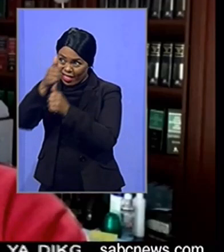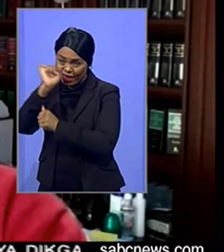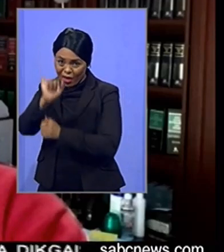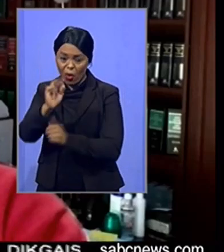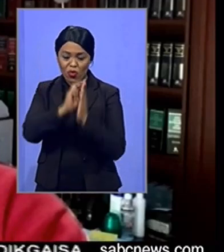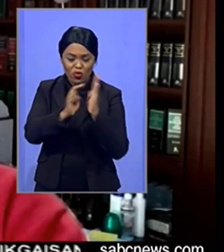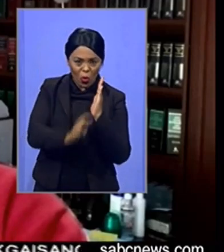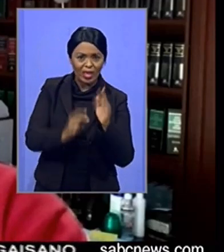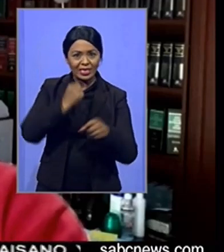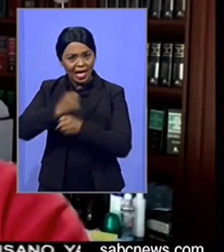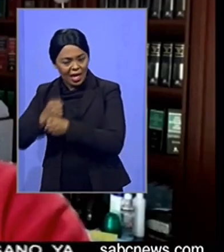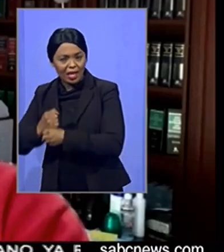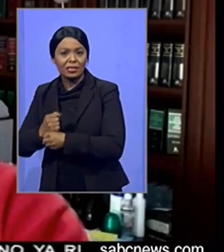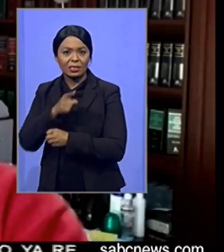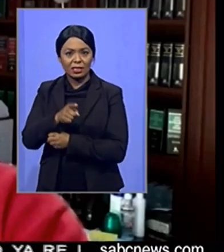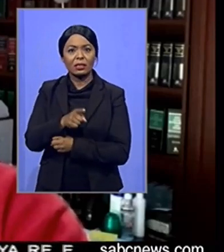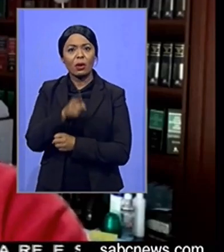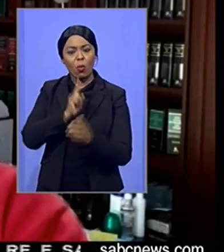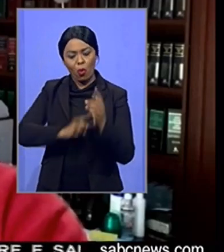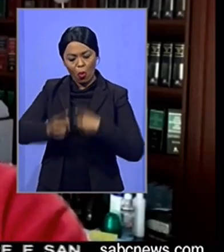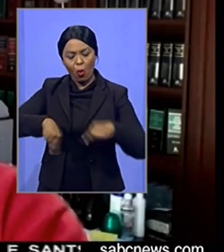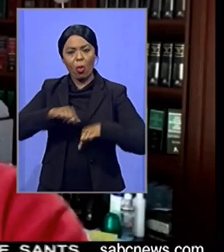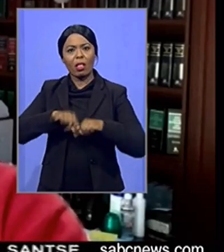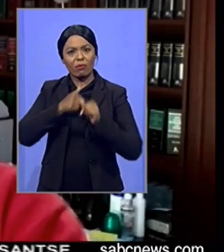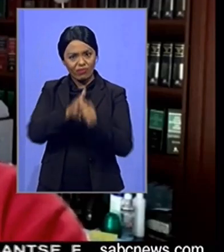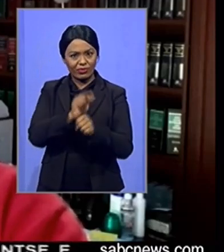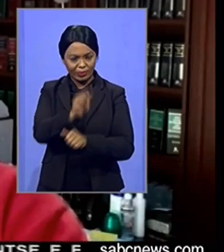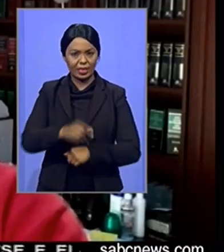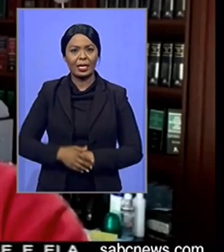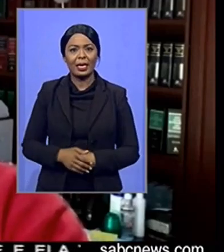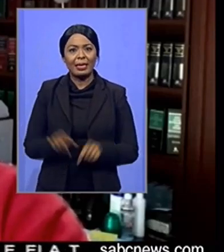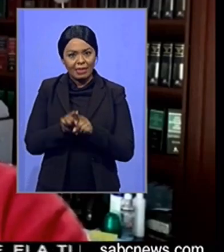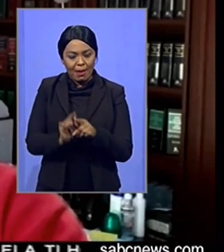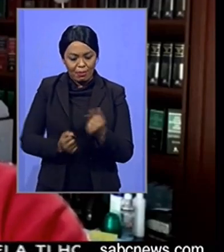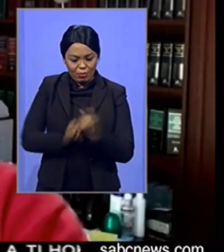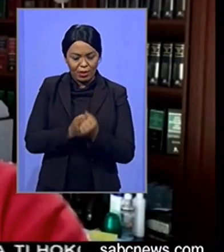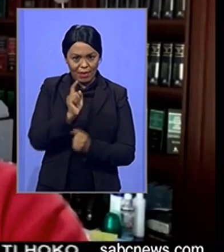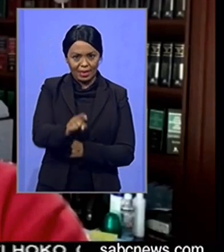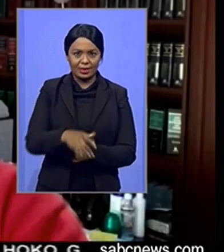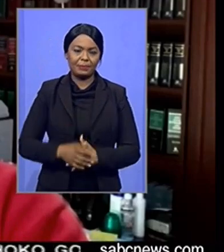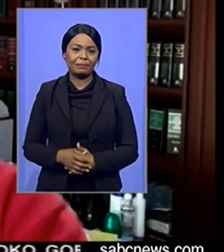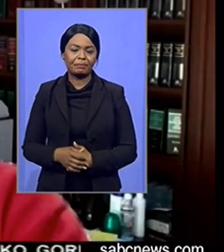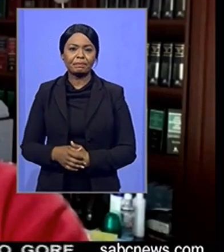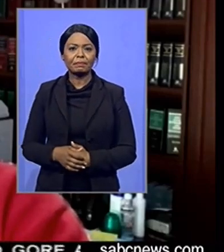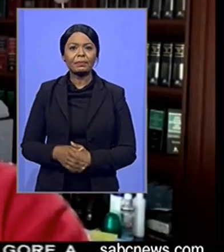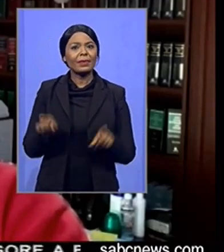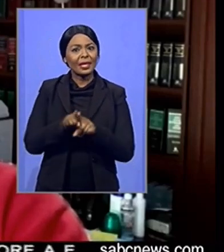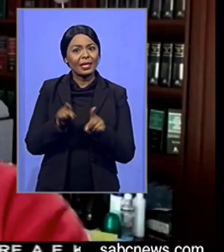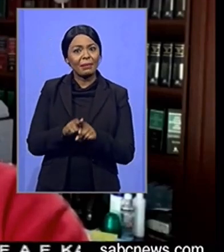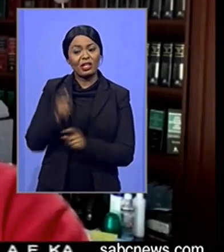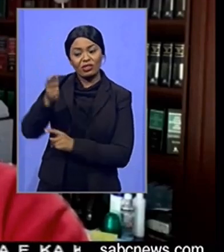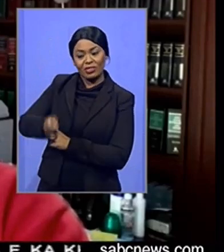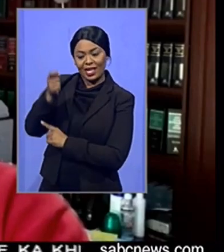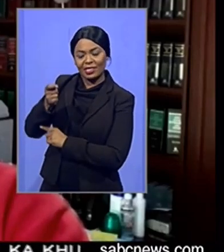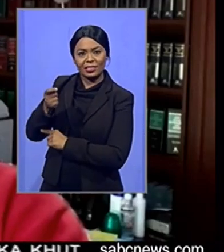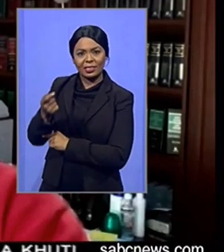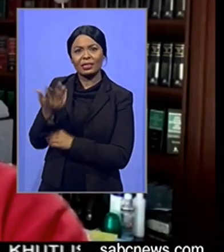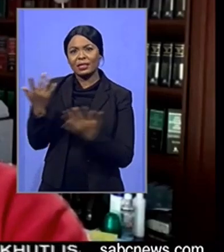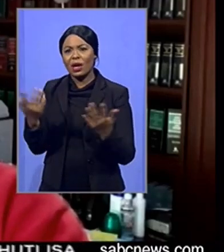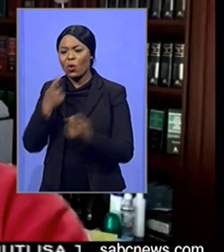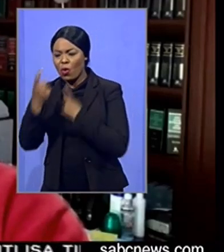and standards by which our conduct is gauged and is maintained. And even if the judge were or were not